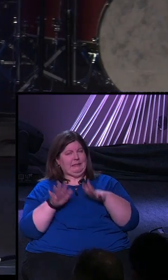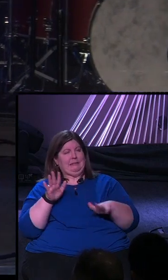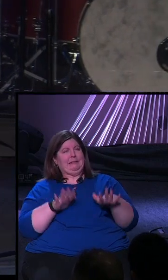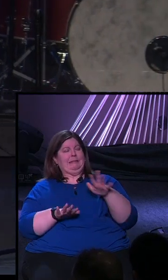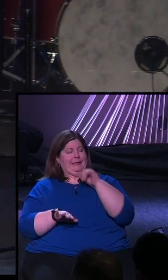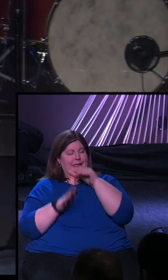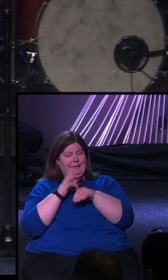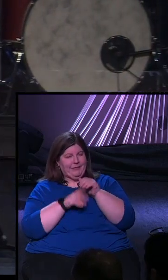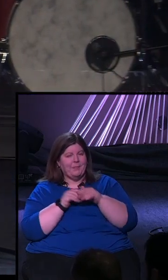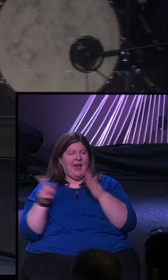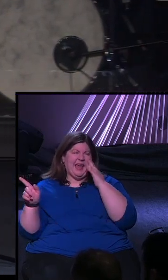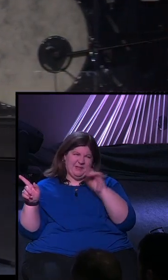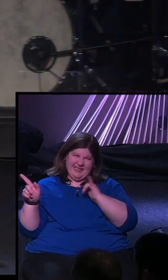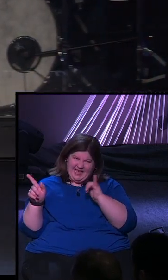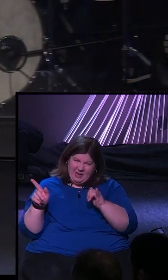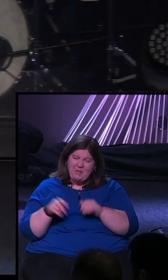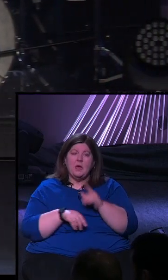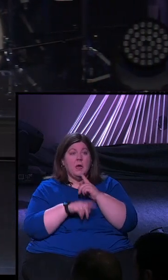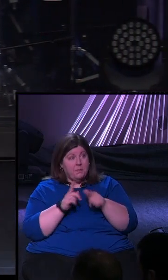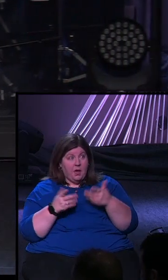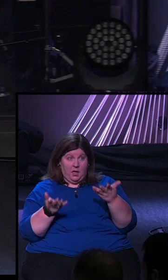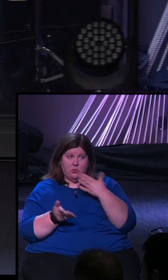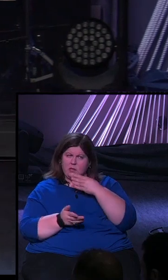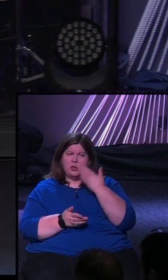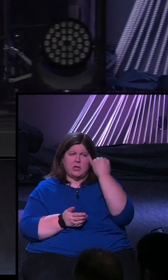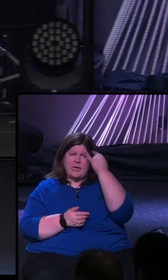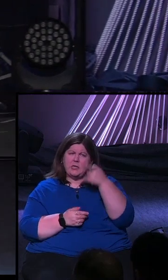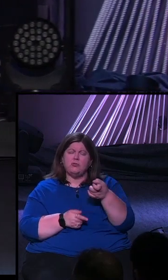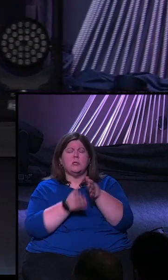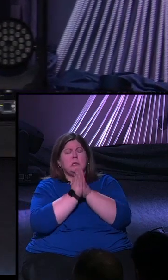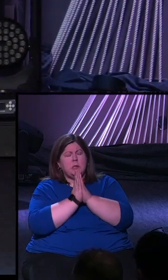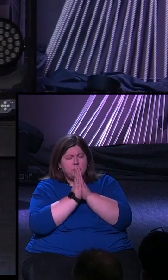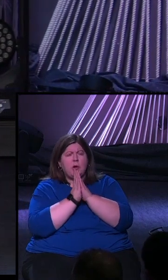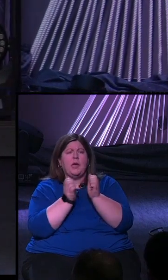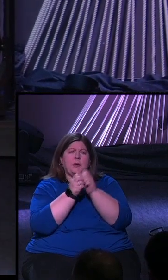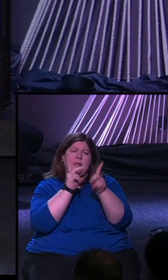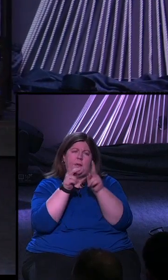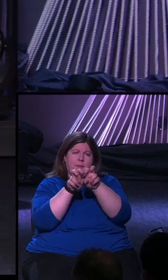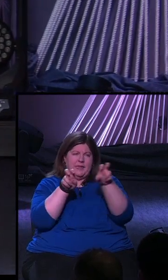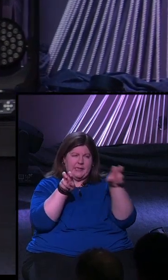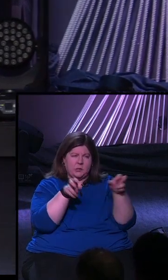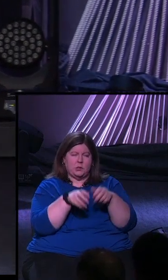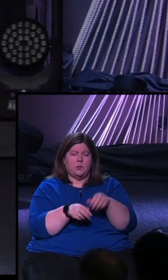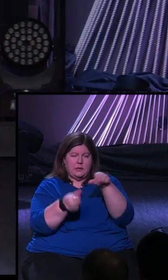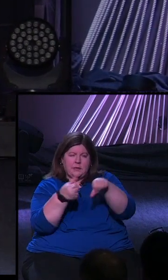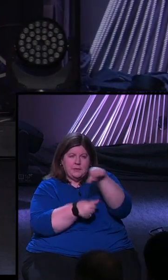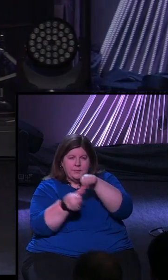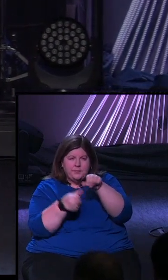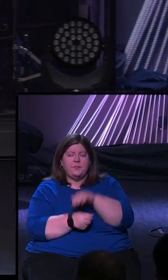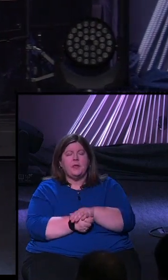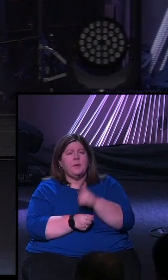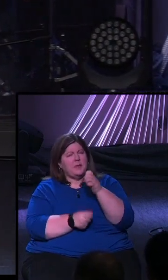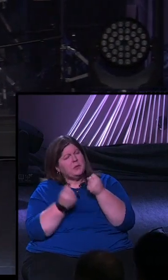uncomfortable for me as well. But I want to invite you guys to pray with the people next to you. And that's because we believe in the power